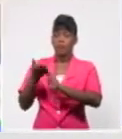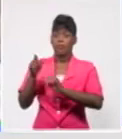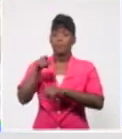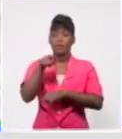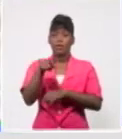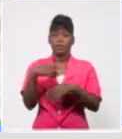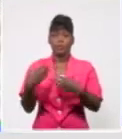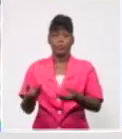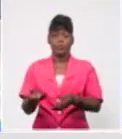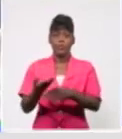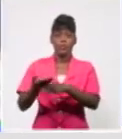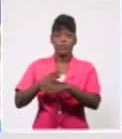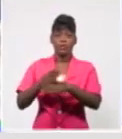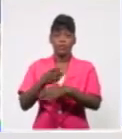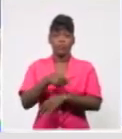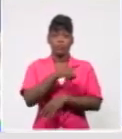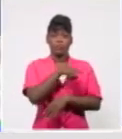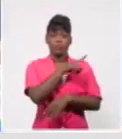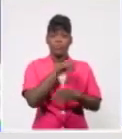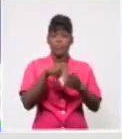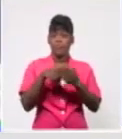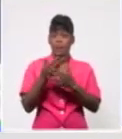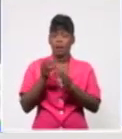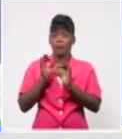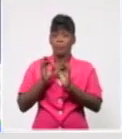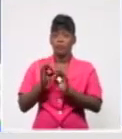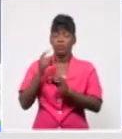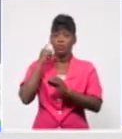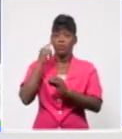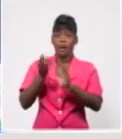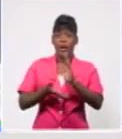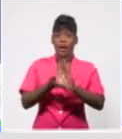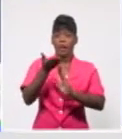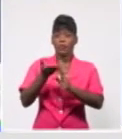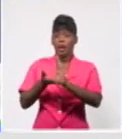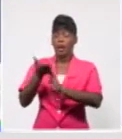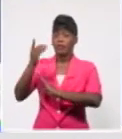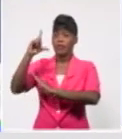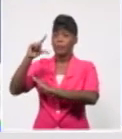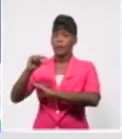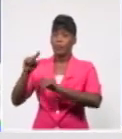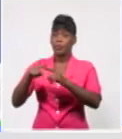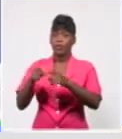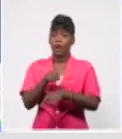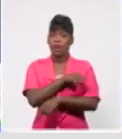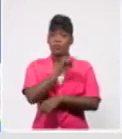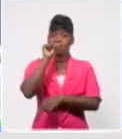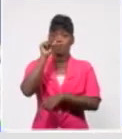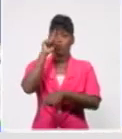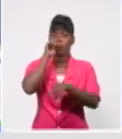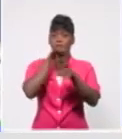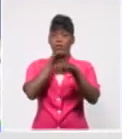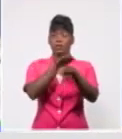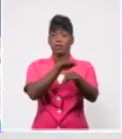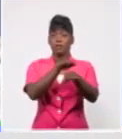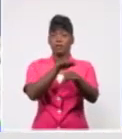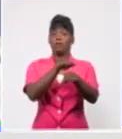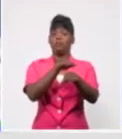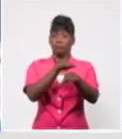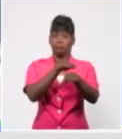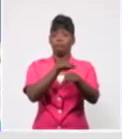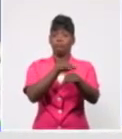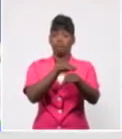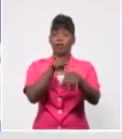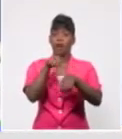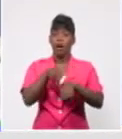4 patients are in critical state and 17 in serious conditions, which reflects the complexity of the disease and the